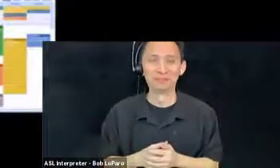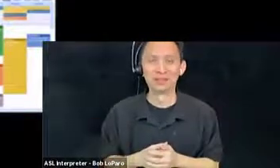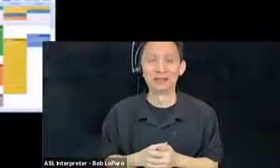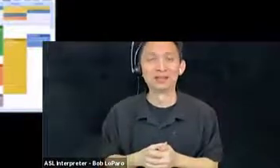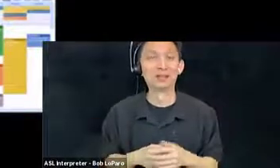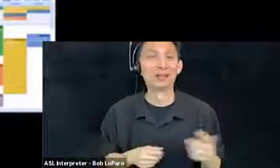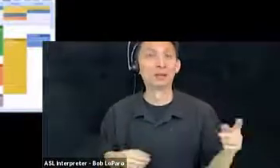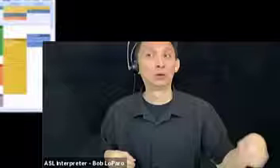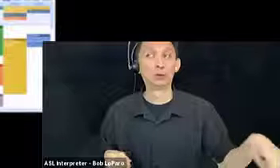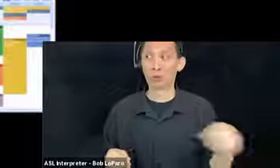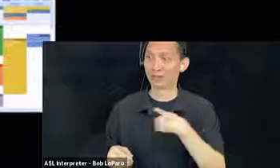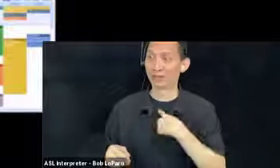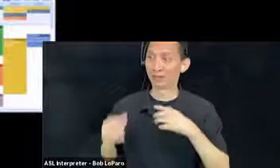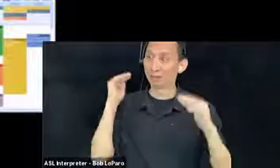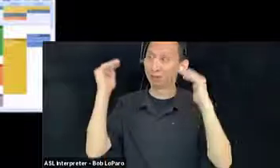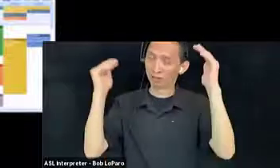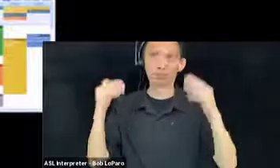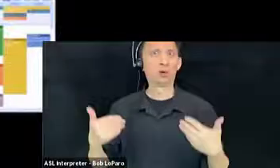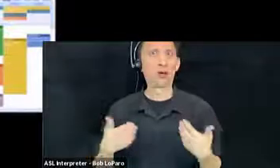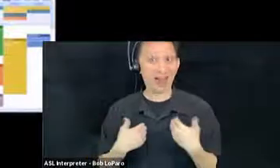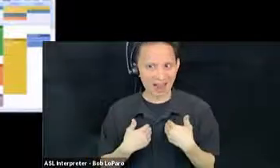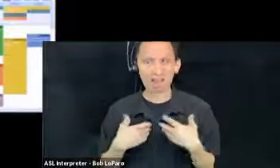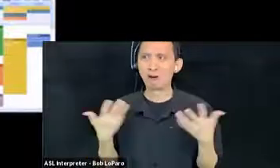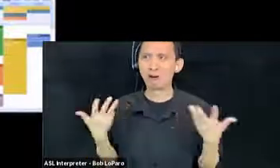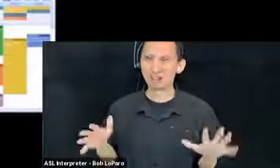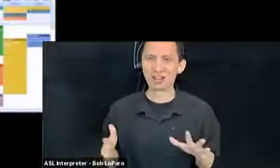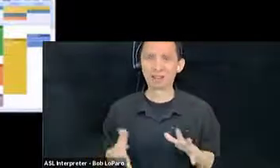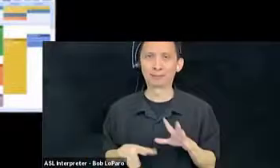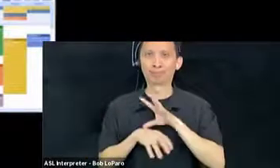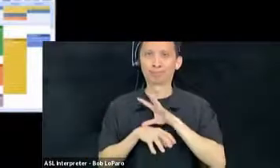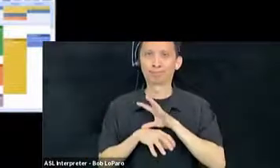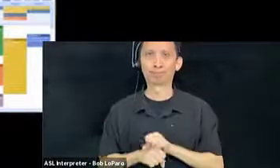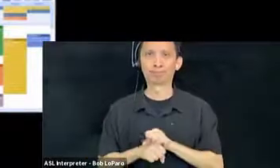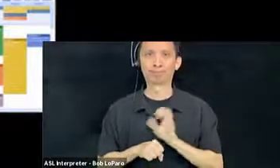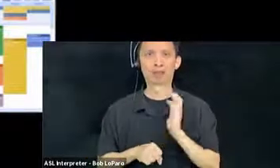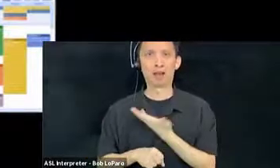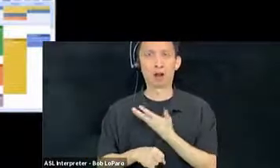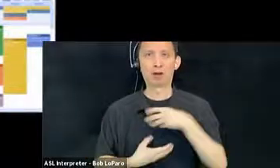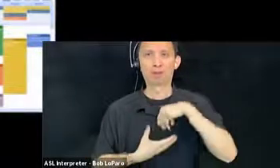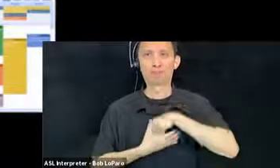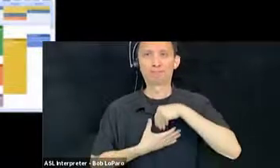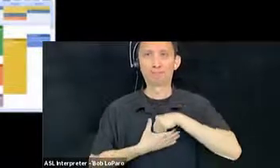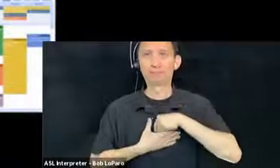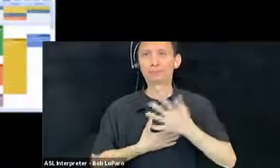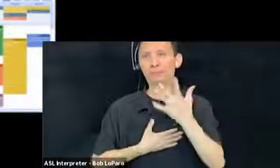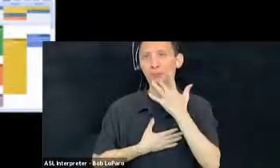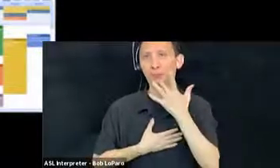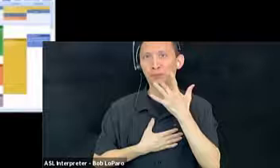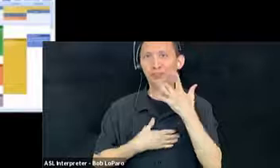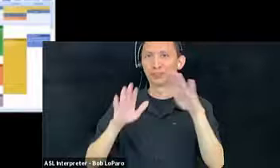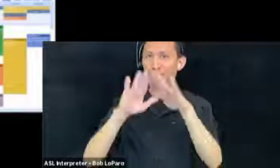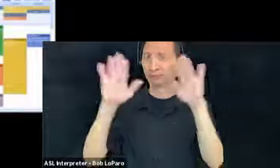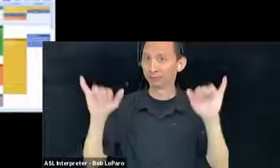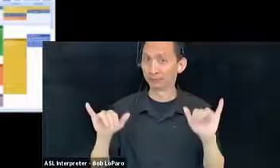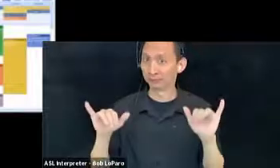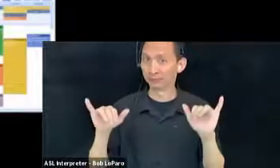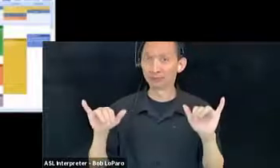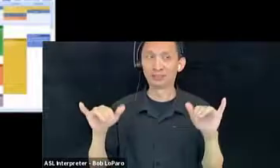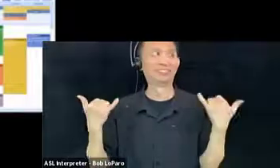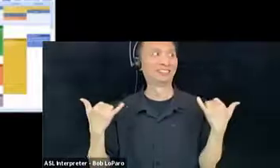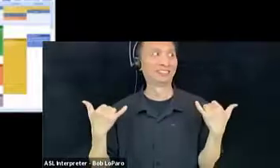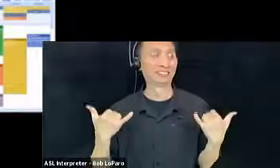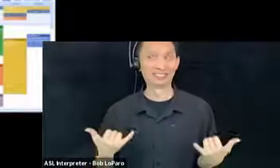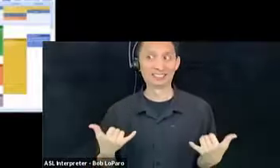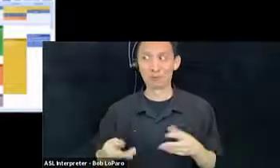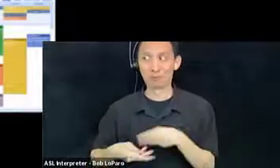all the time. And so this is really just a way to start getting our students and children that same kind of support that everybody naturally needs.